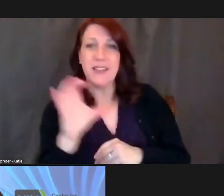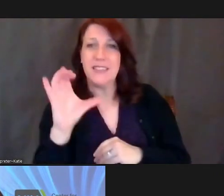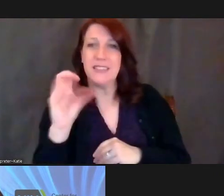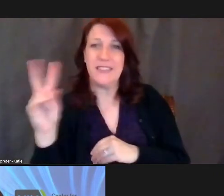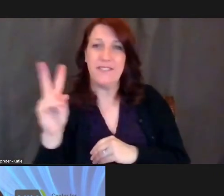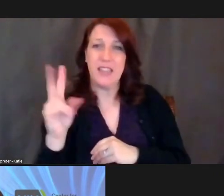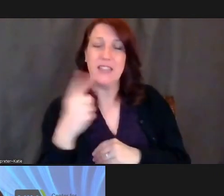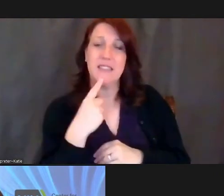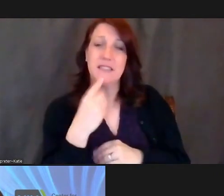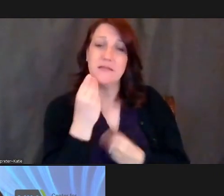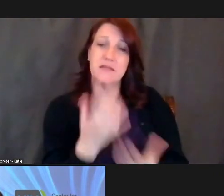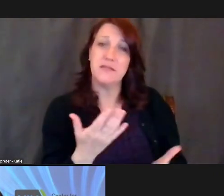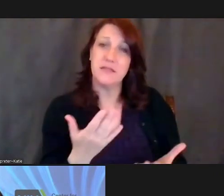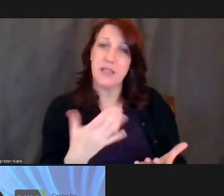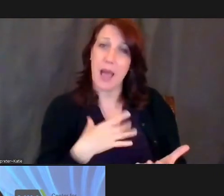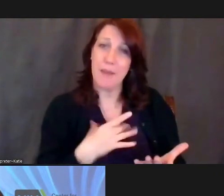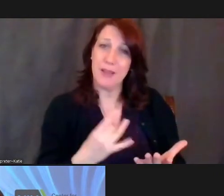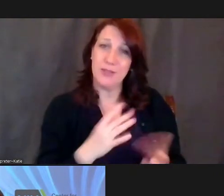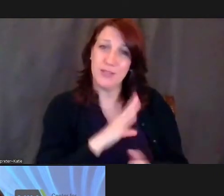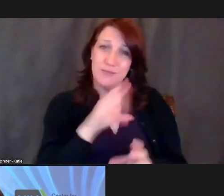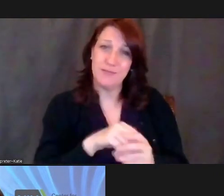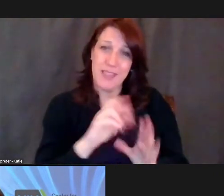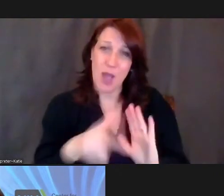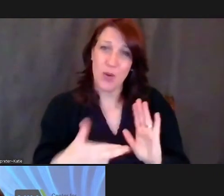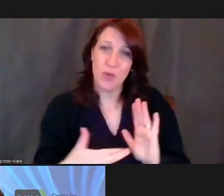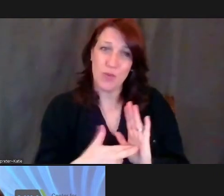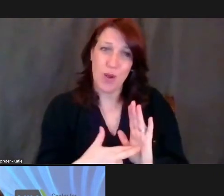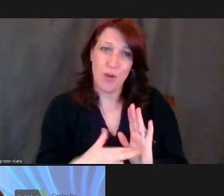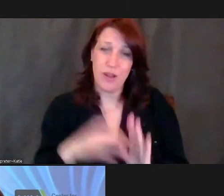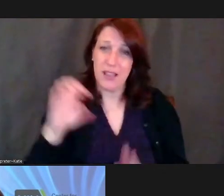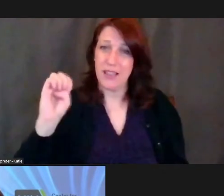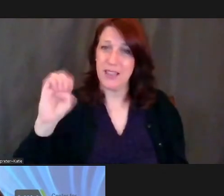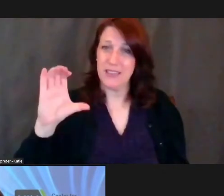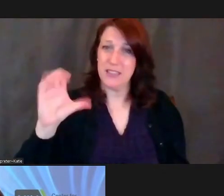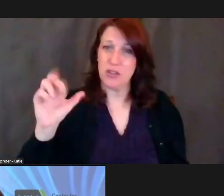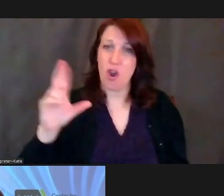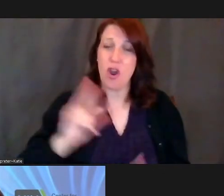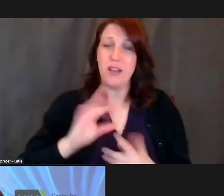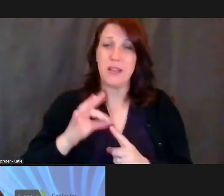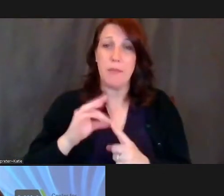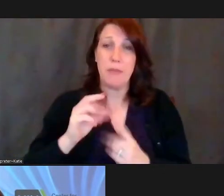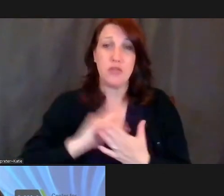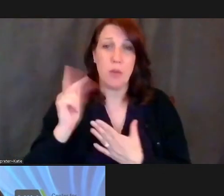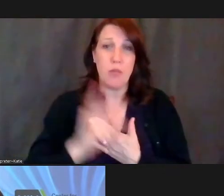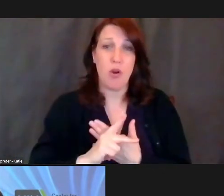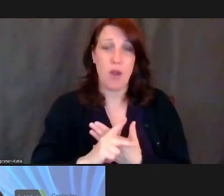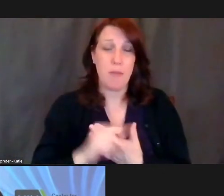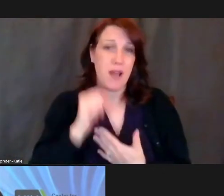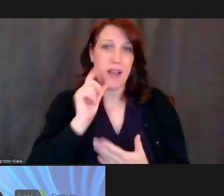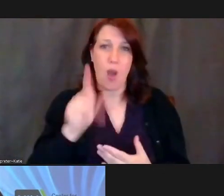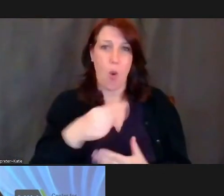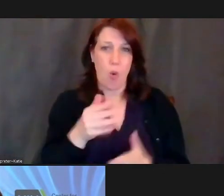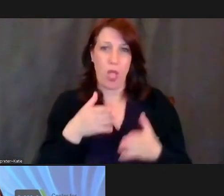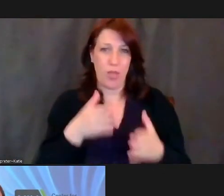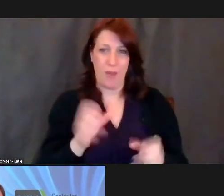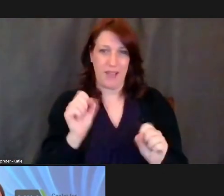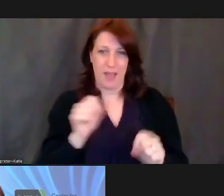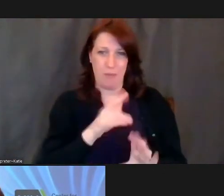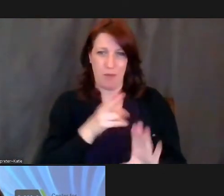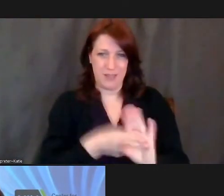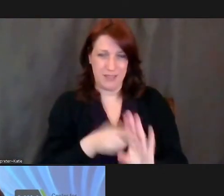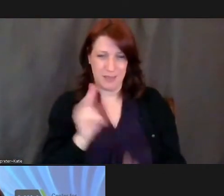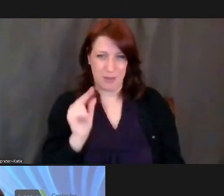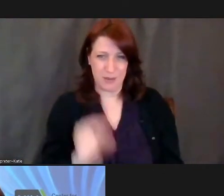you're interested in serving in that study section. ECR is a special program, but it's by no means the only way that you can participate in NIH